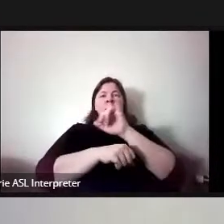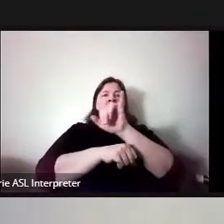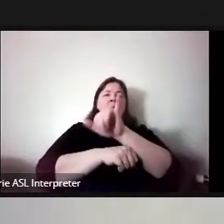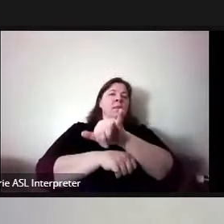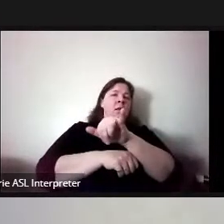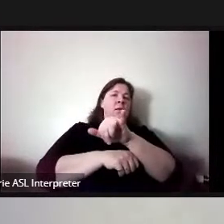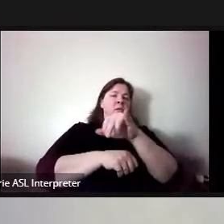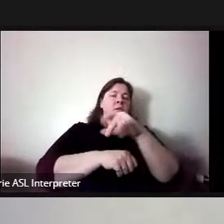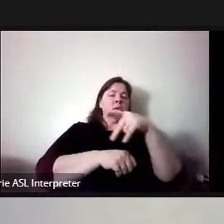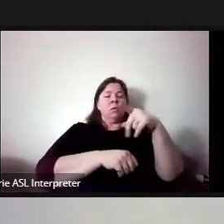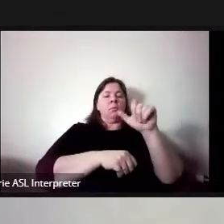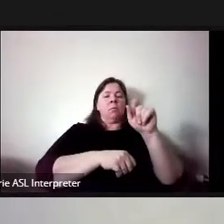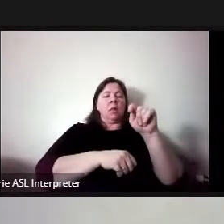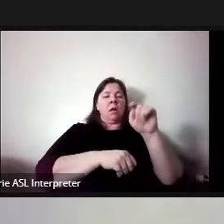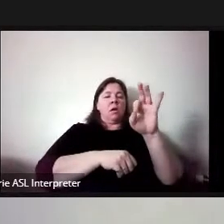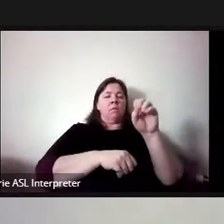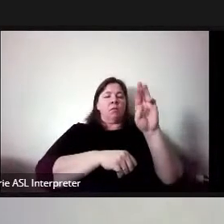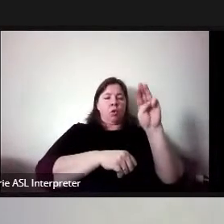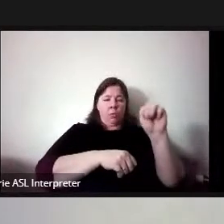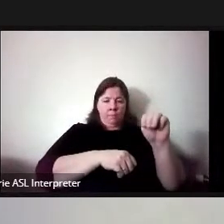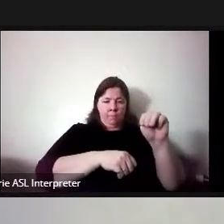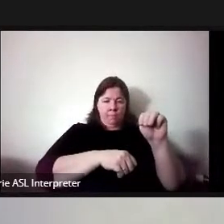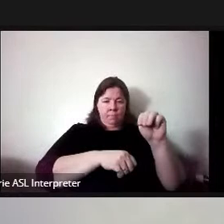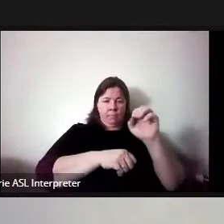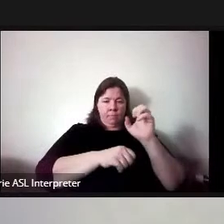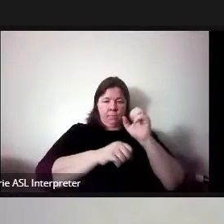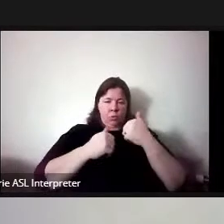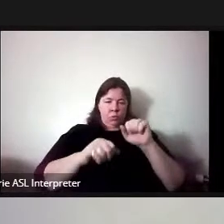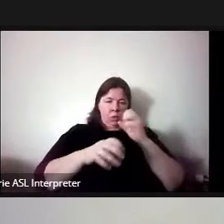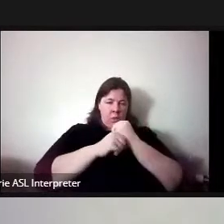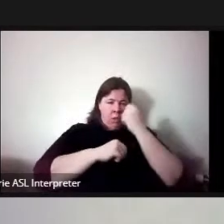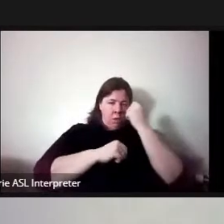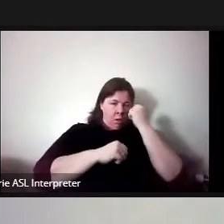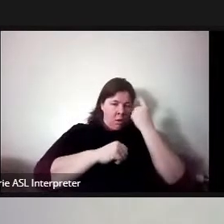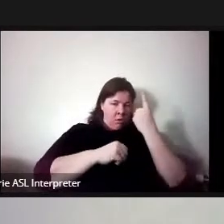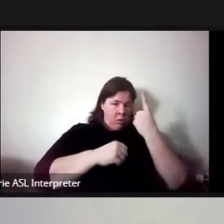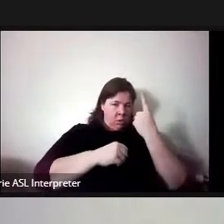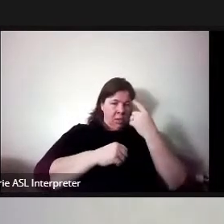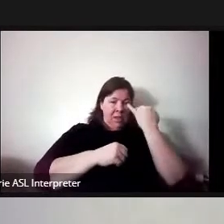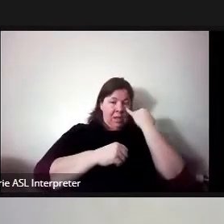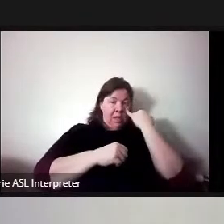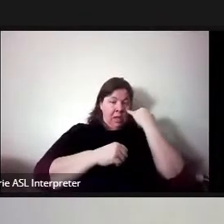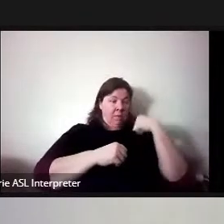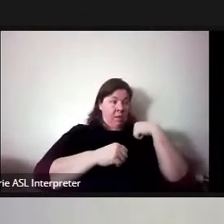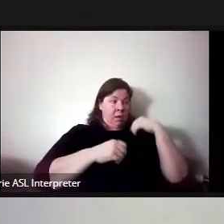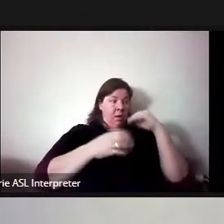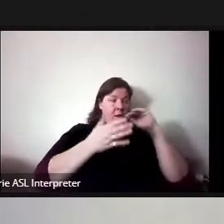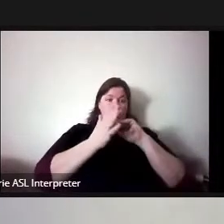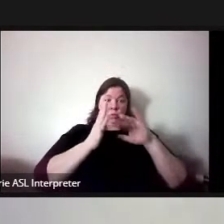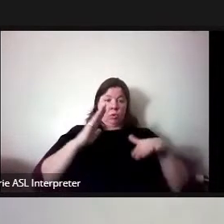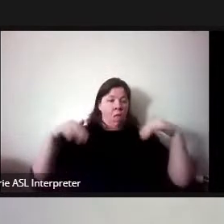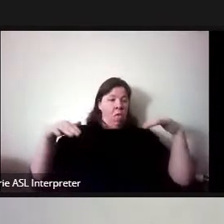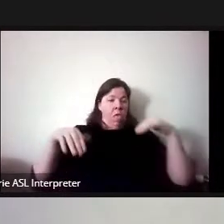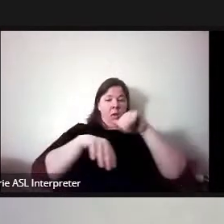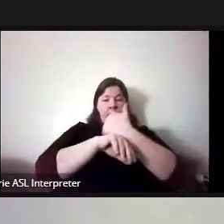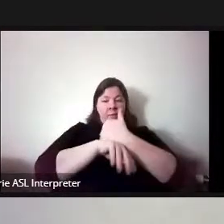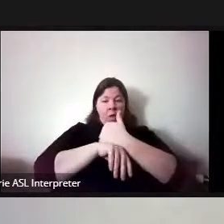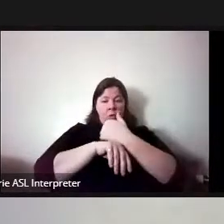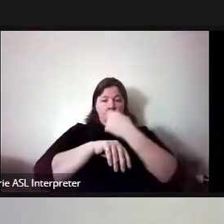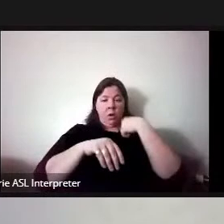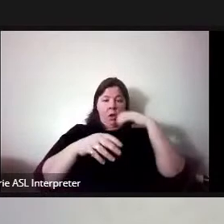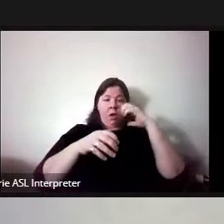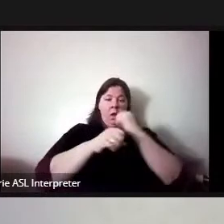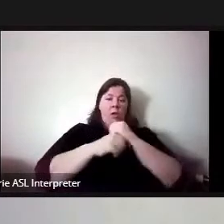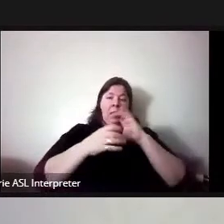our platform. Okay, so just to try and get an understanding, if I'm a student, I'm not a founder, I get a link for